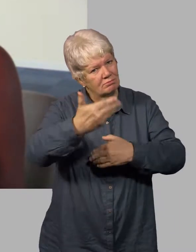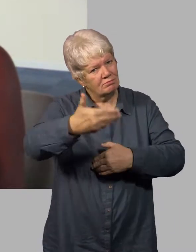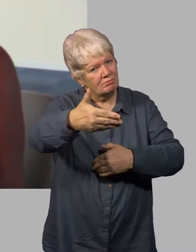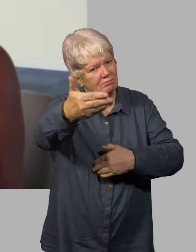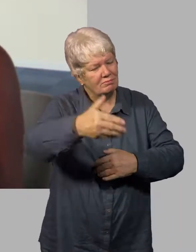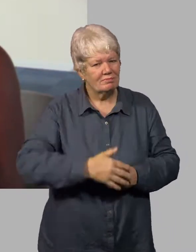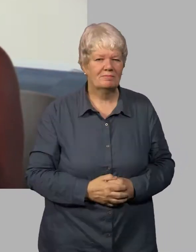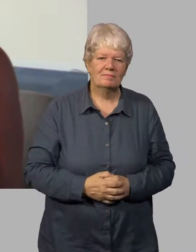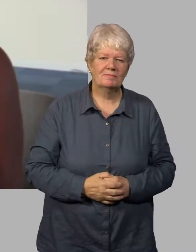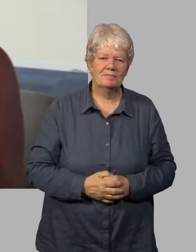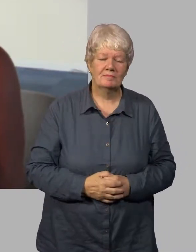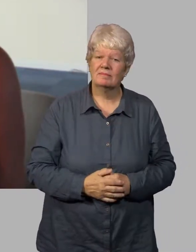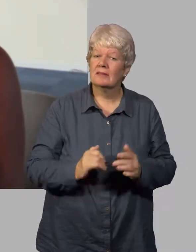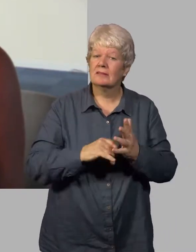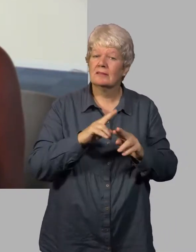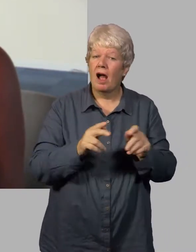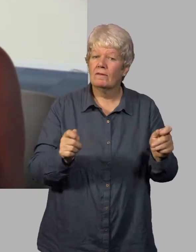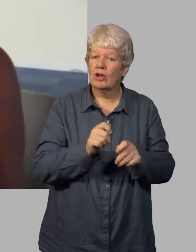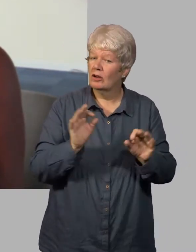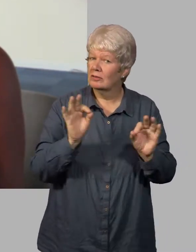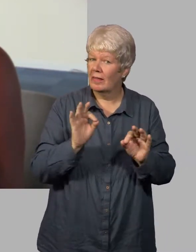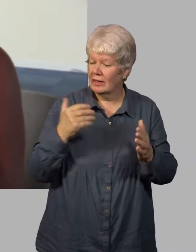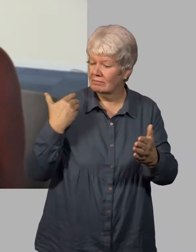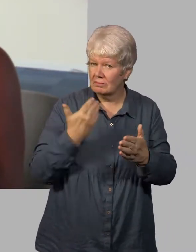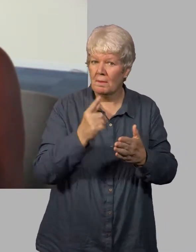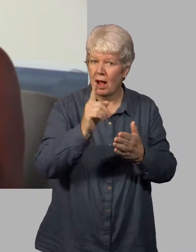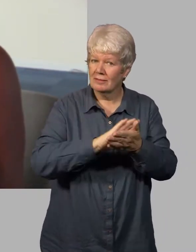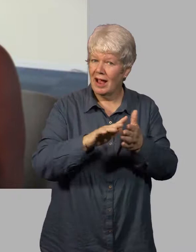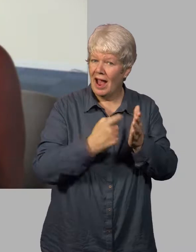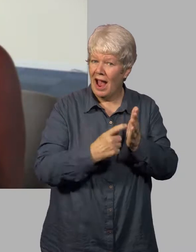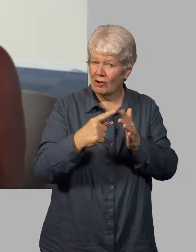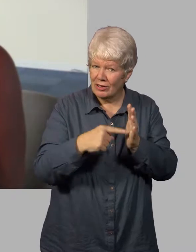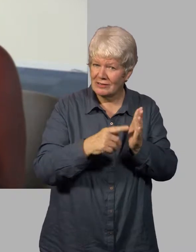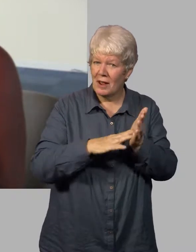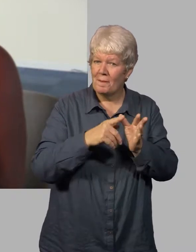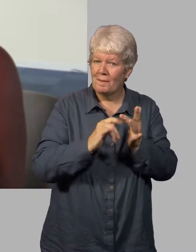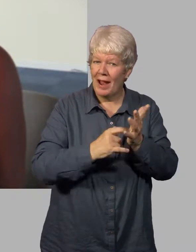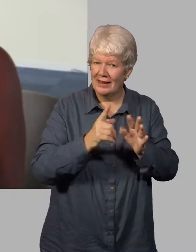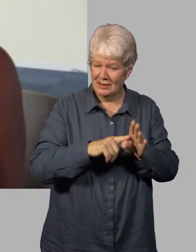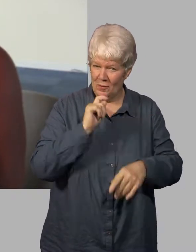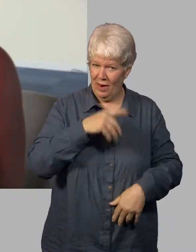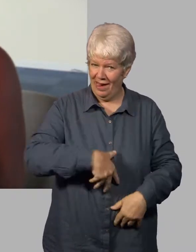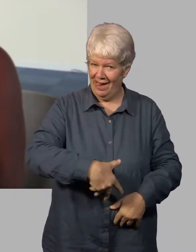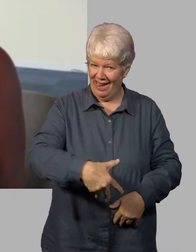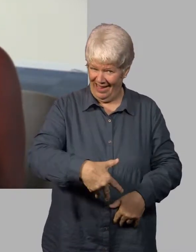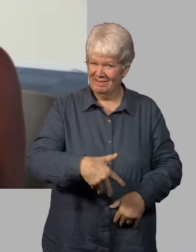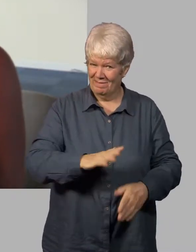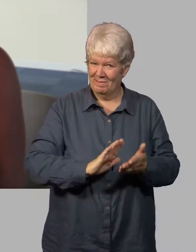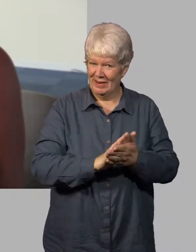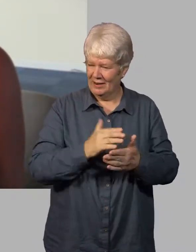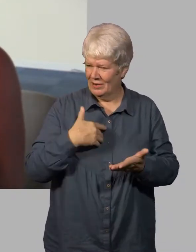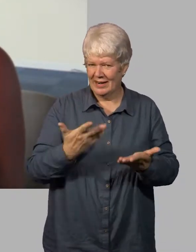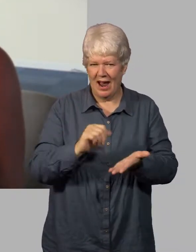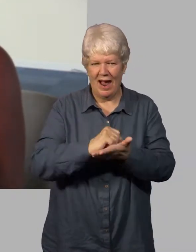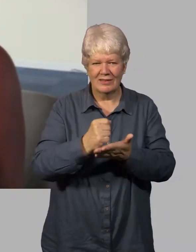updates. There have been no staff changes since the last update, but Harriet Macy is going on maternity leave at the end